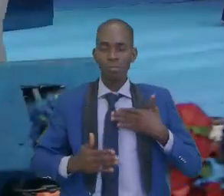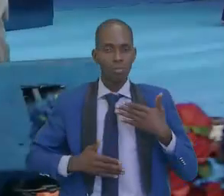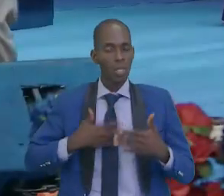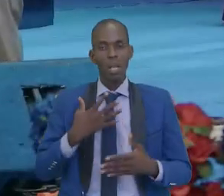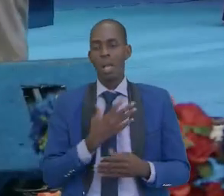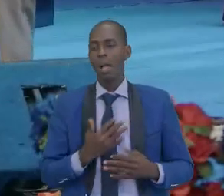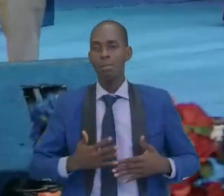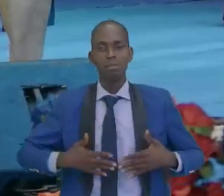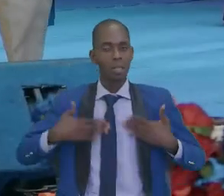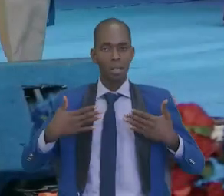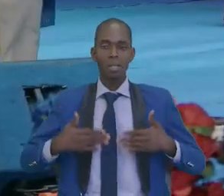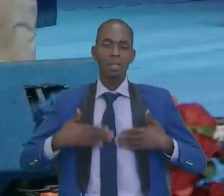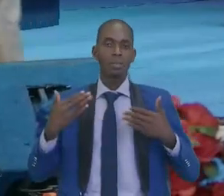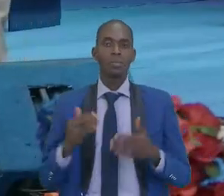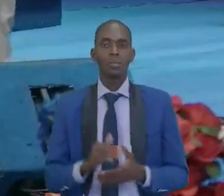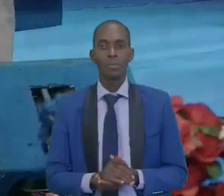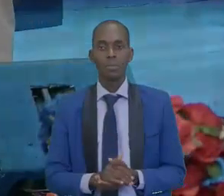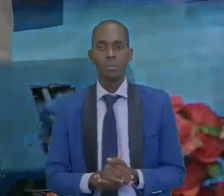gladness.